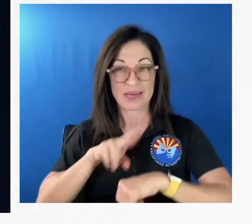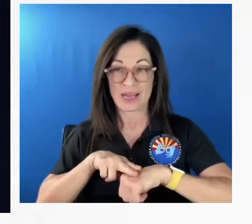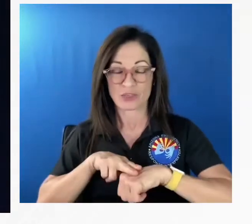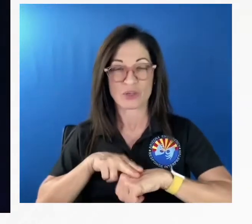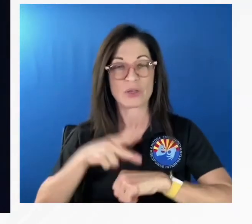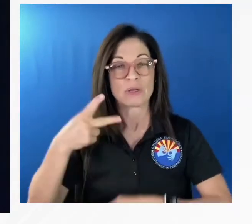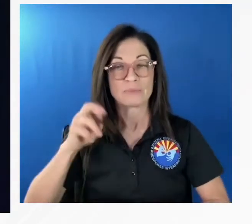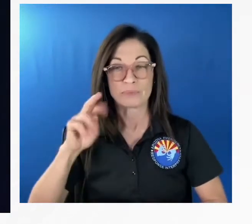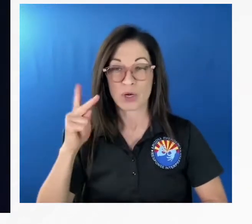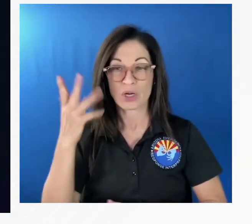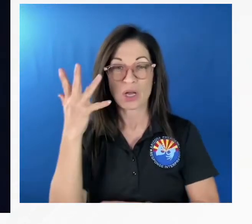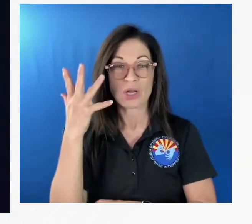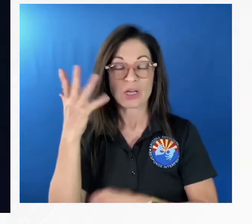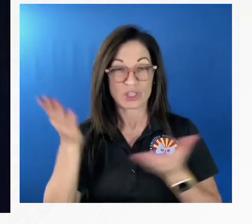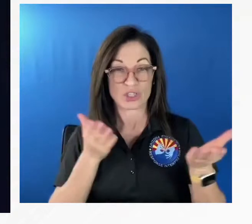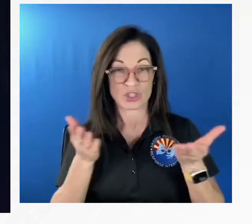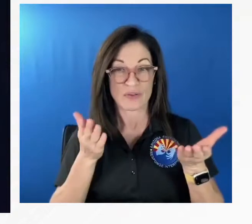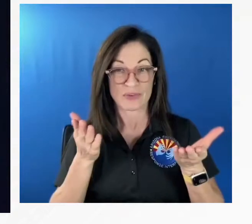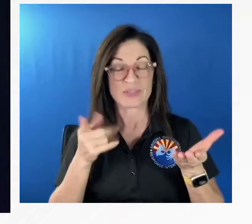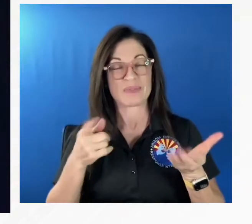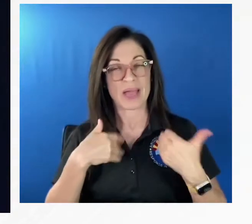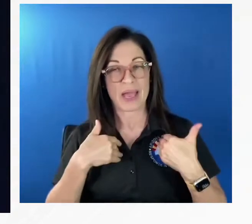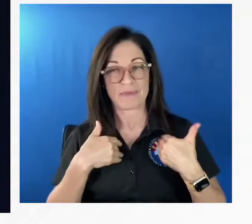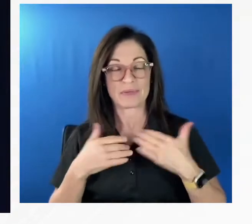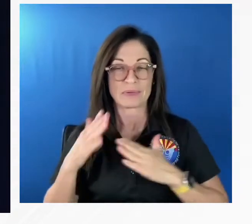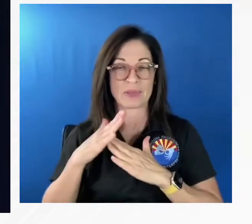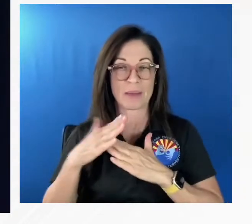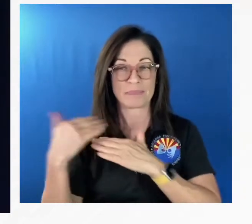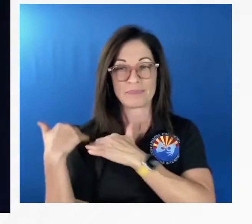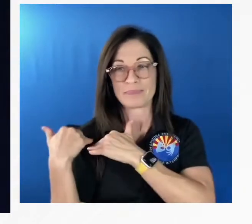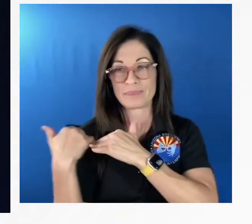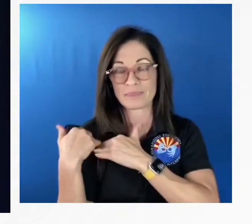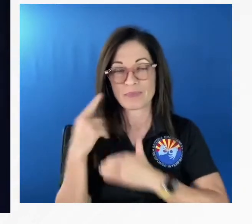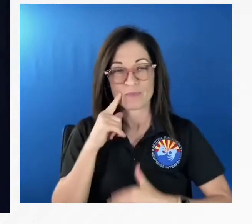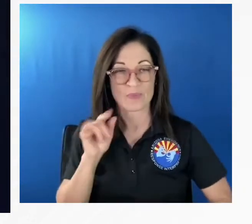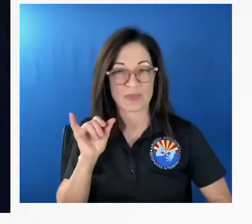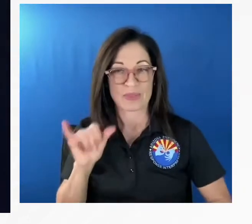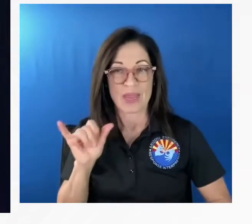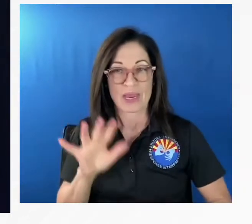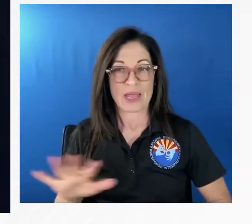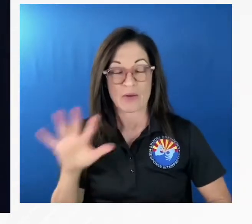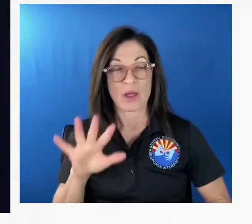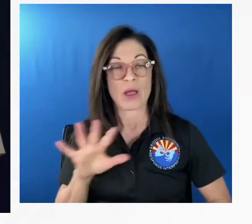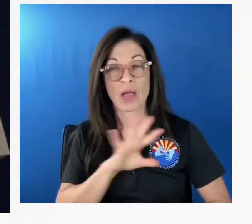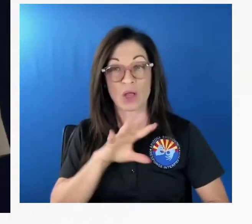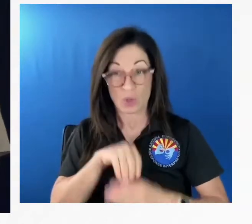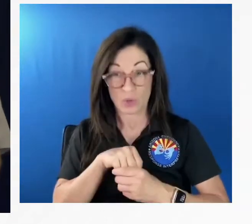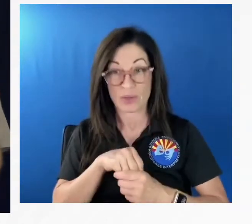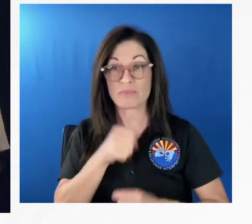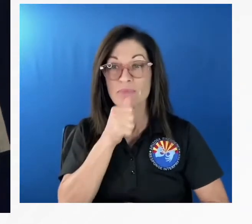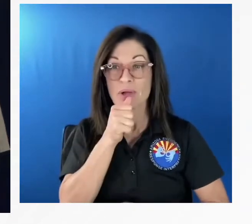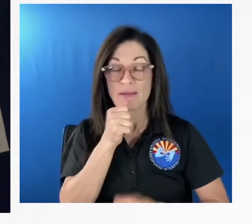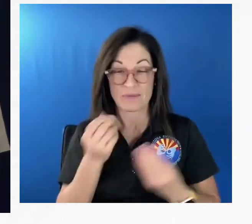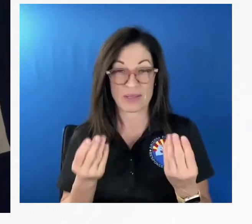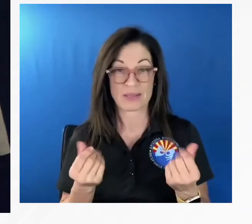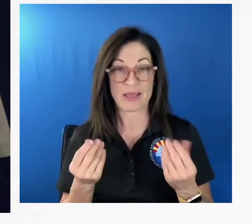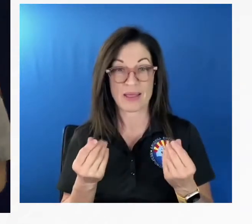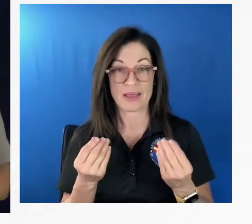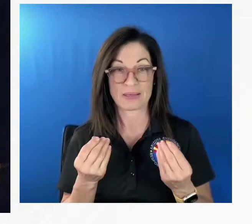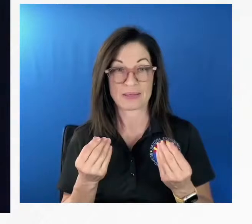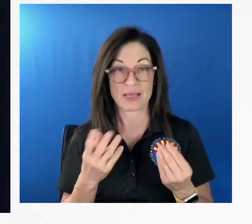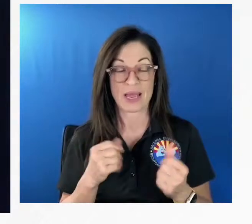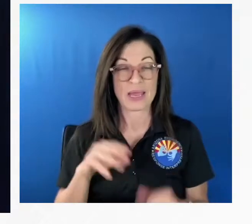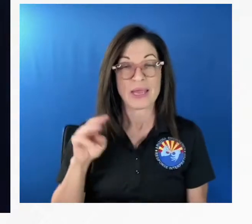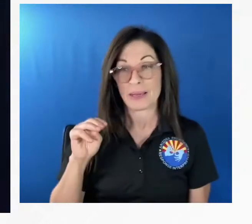has that primary jurisdiction, primary responsibility, including the private lands and in Mineral